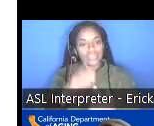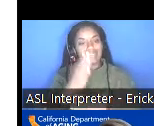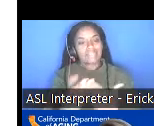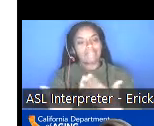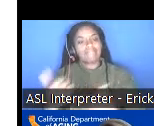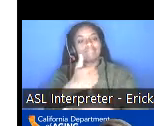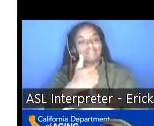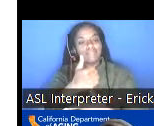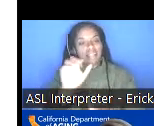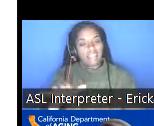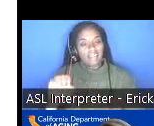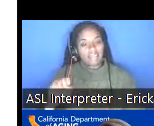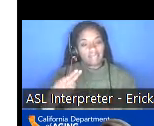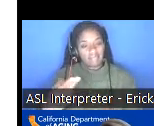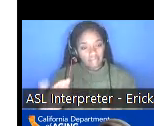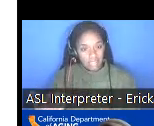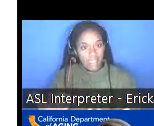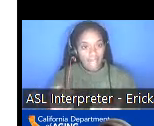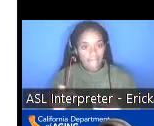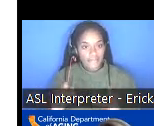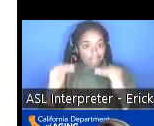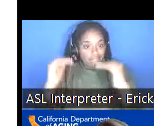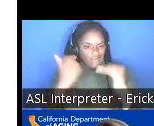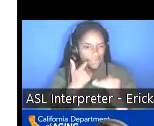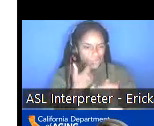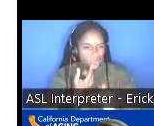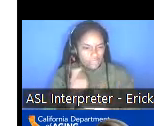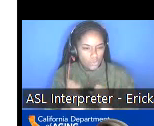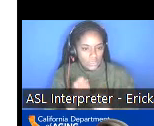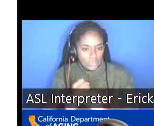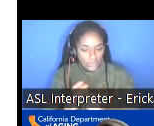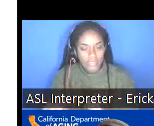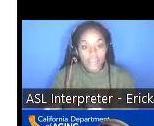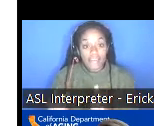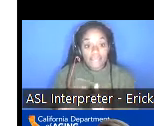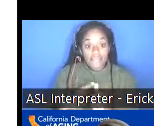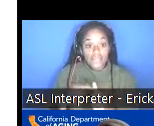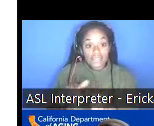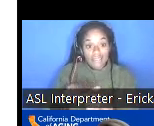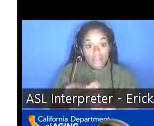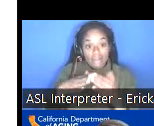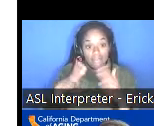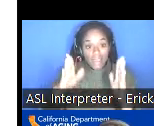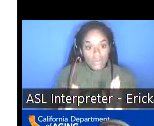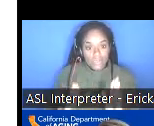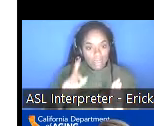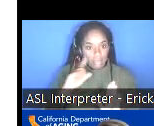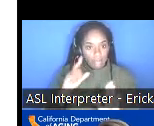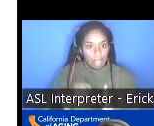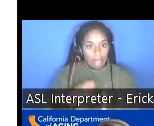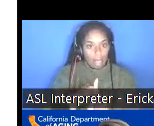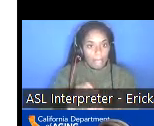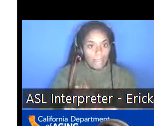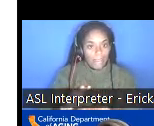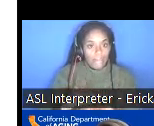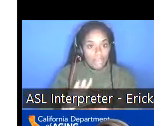our stakeholders have elevated over the past few years. First, in the area of housing, I think that the Impact Advisory Committee, as